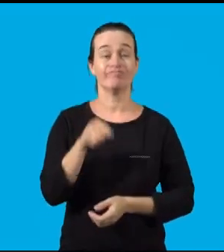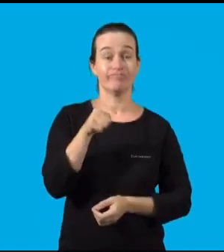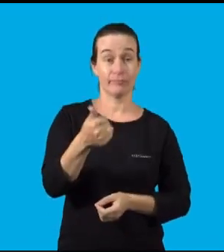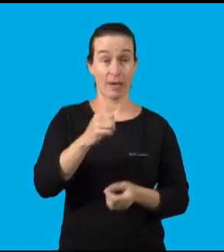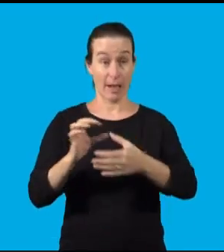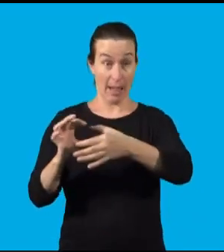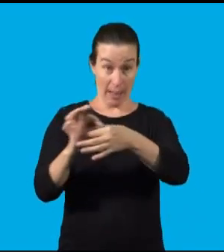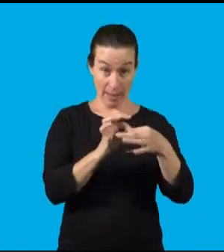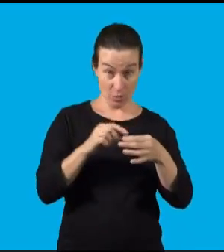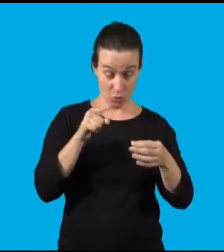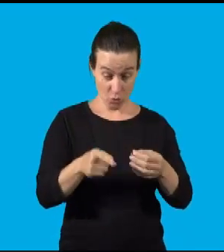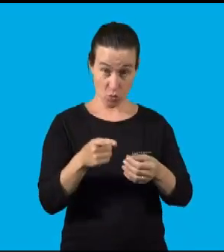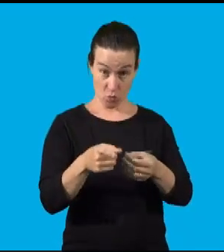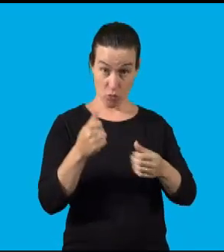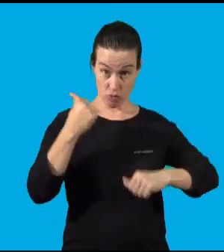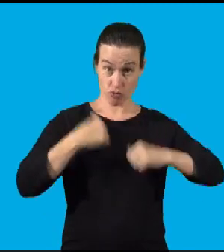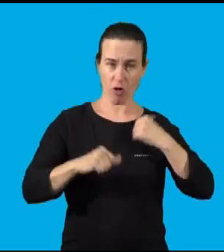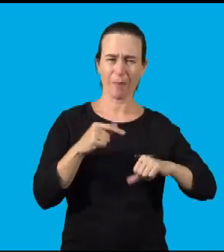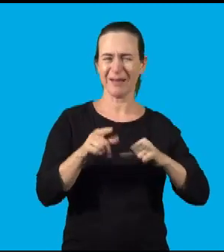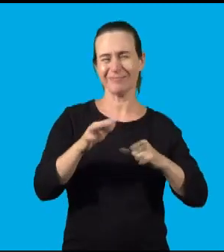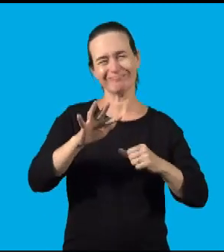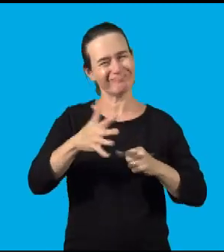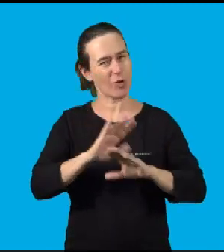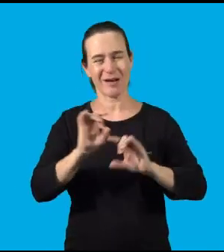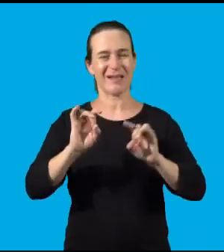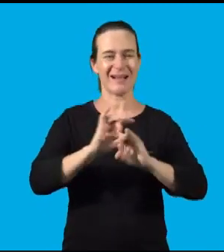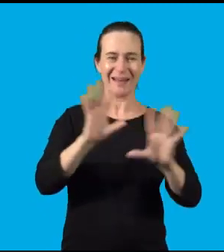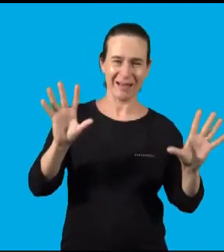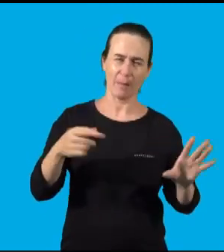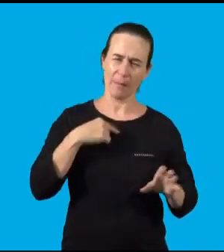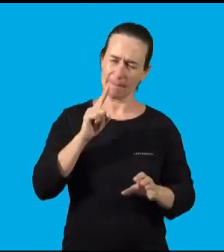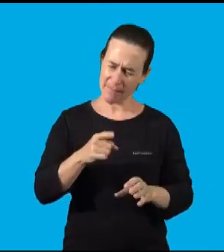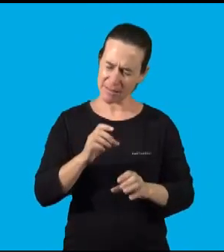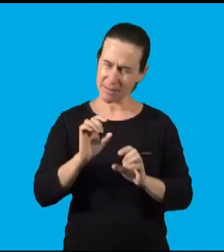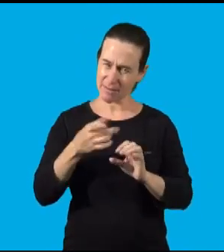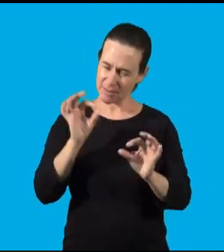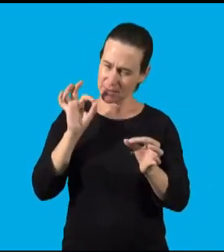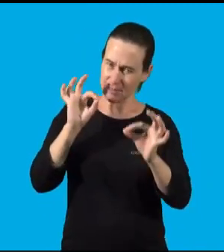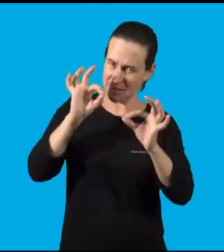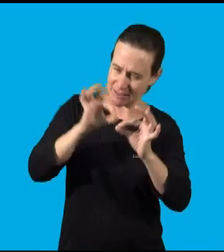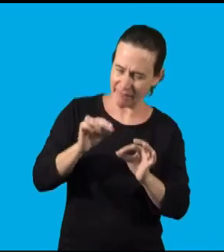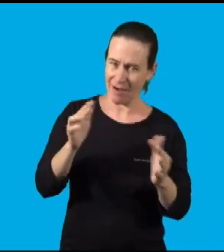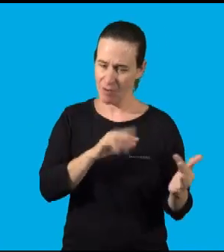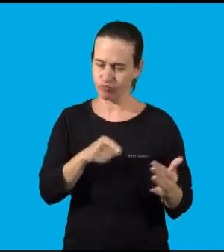text to support the argument being developed. Substantiation must be specific and